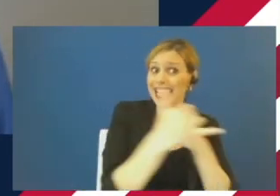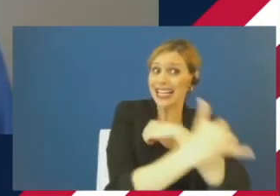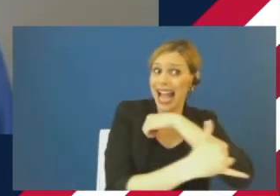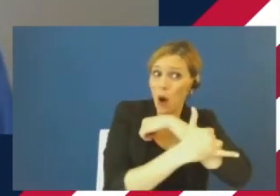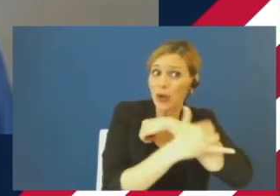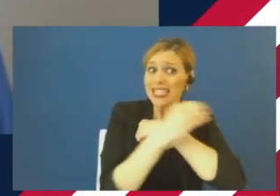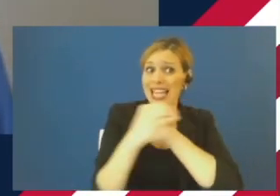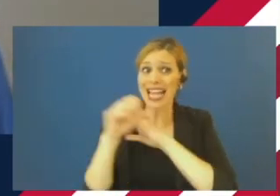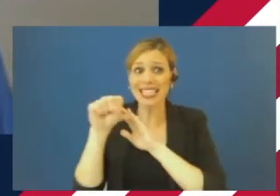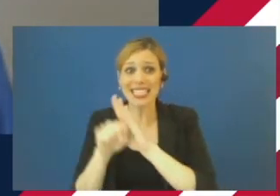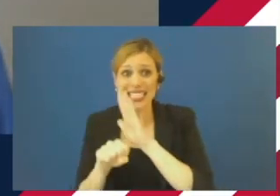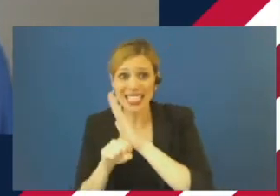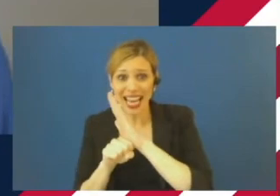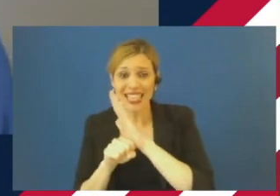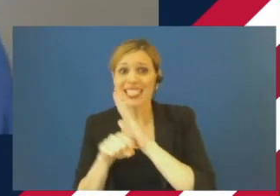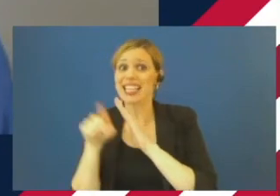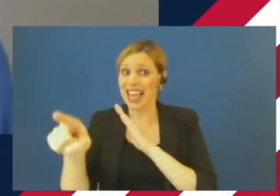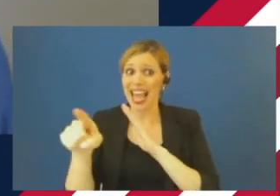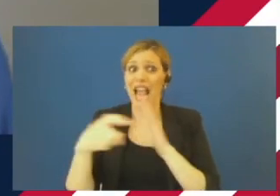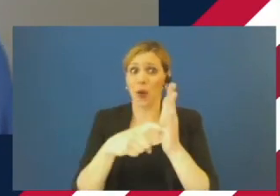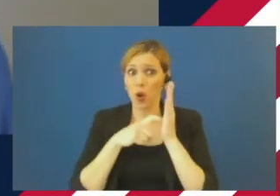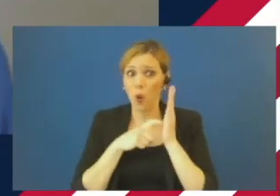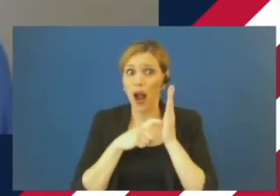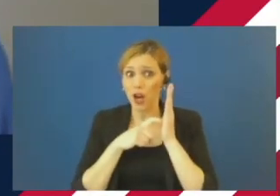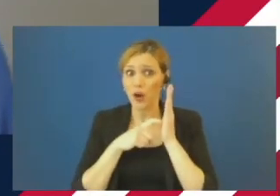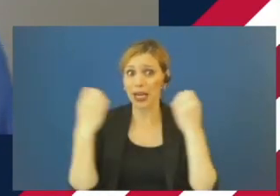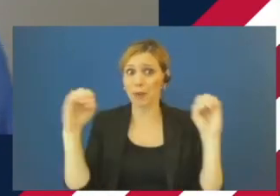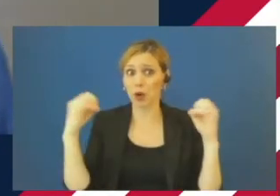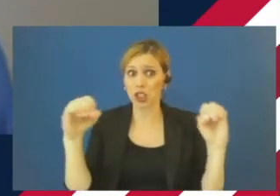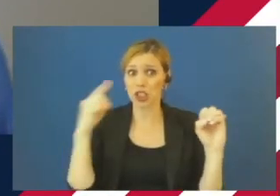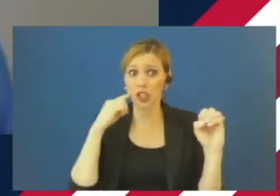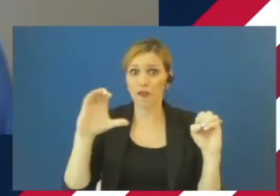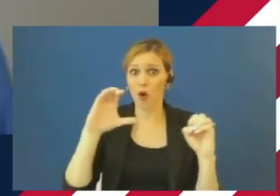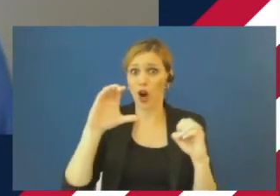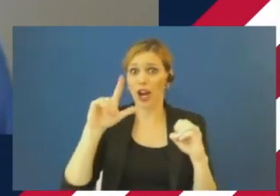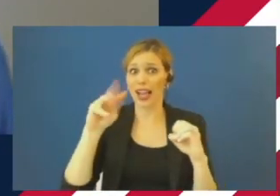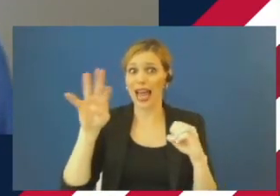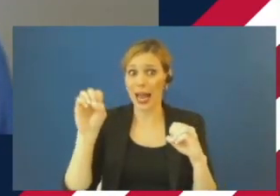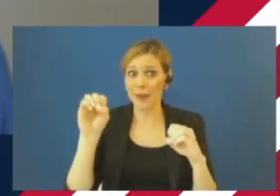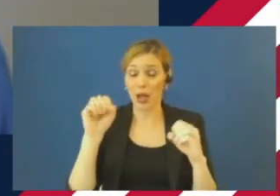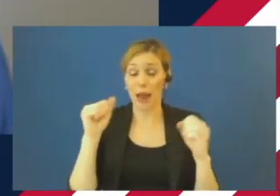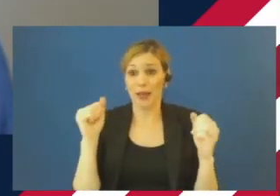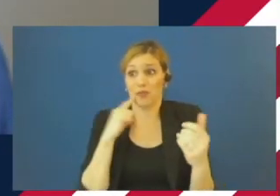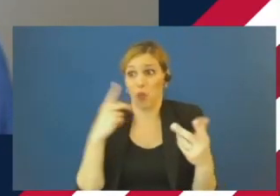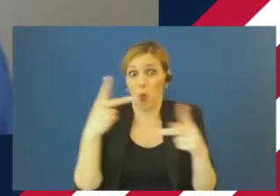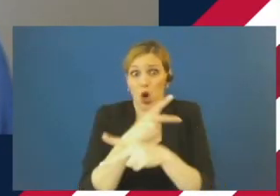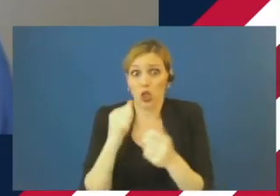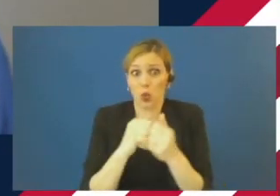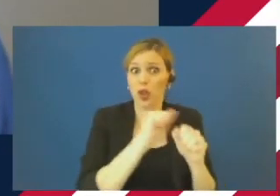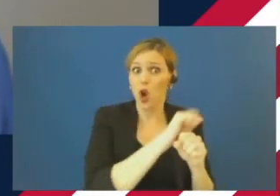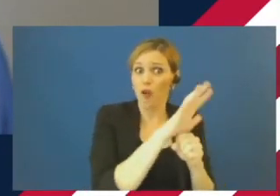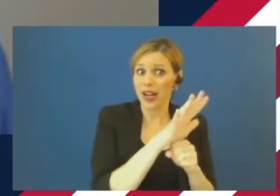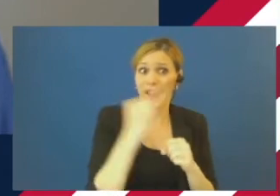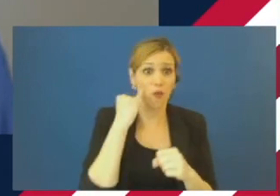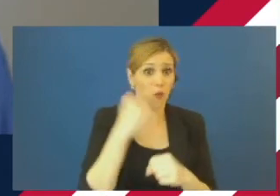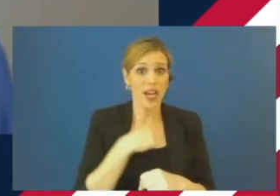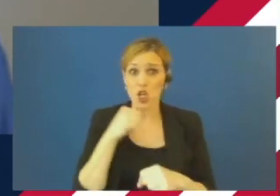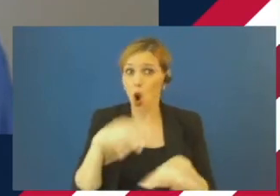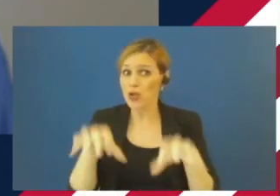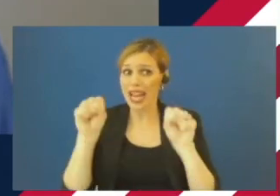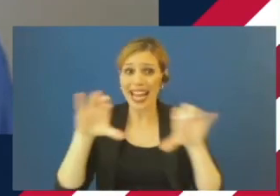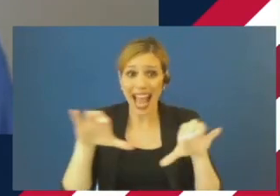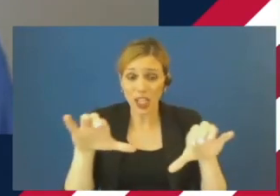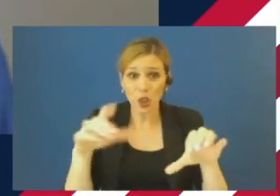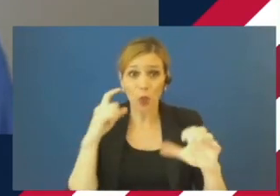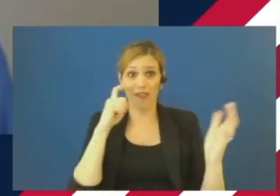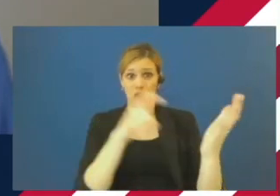with COVID-19. We understand what happens when you don't take action and when you don't take it federally. And we see the